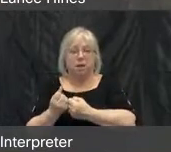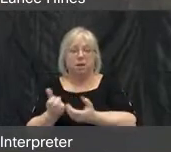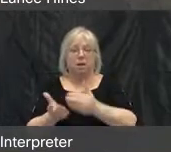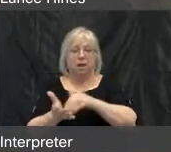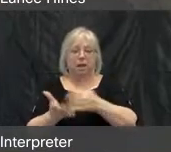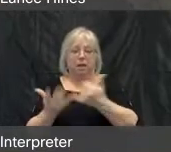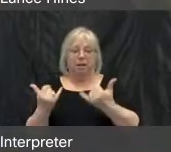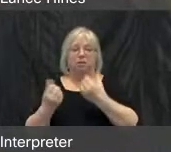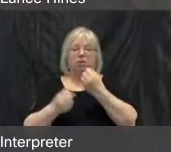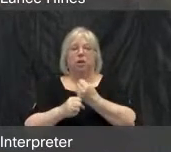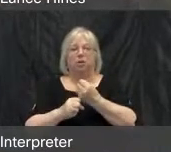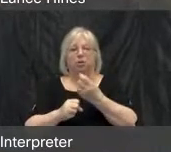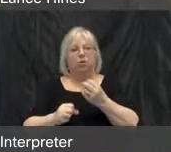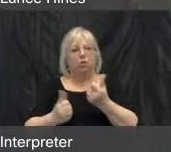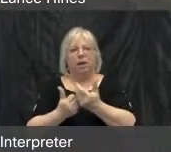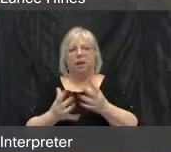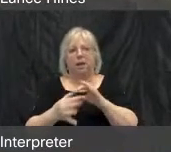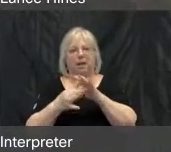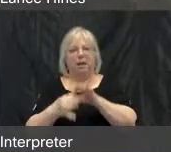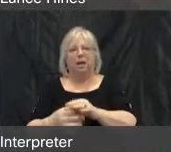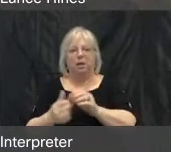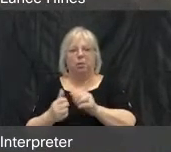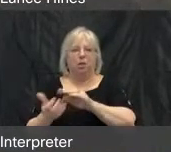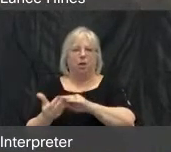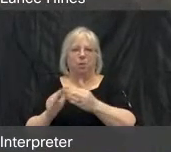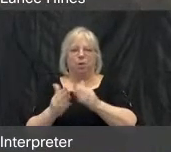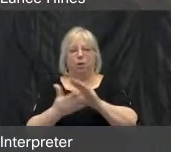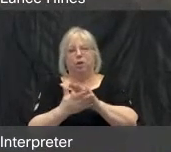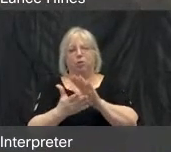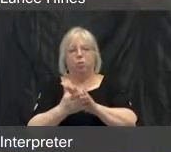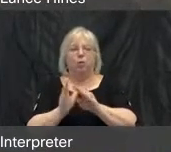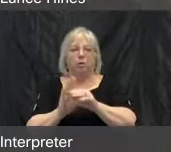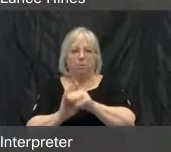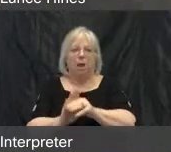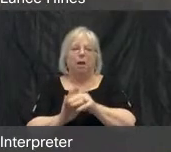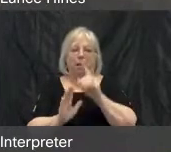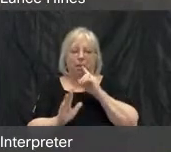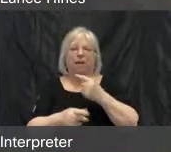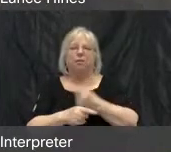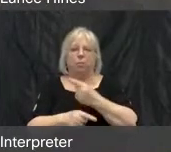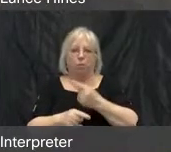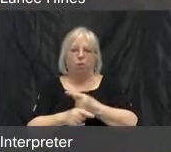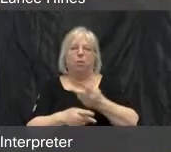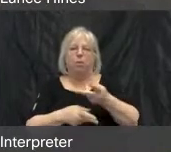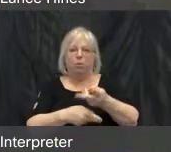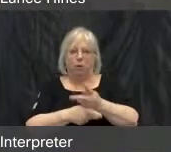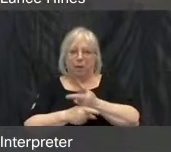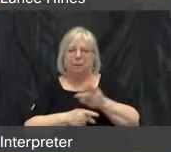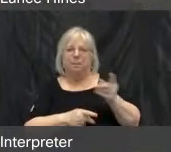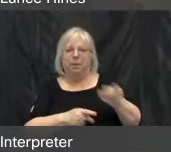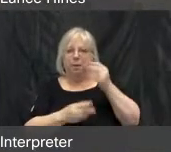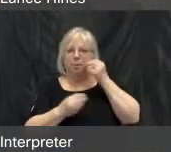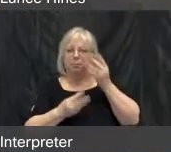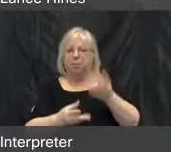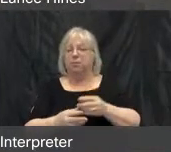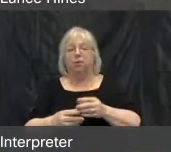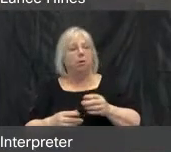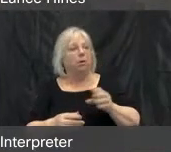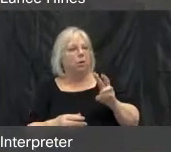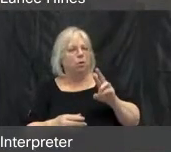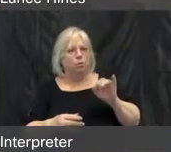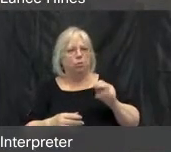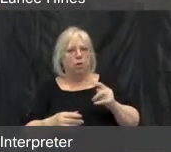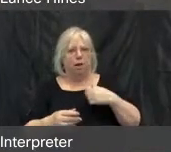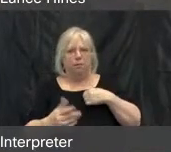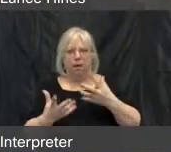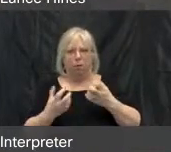again this year. So anything doing with the community schools model, I think it's appropriate to keep them abreast. So if I wanted